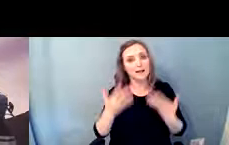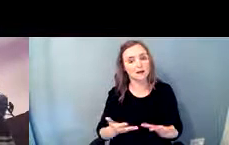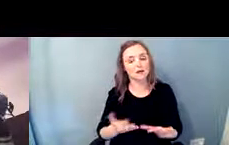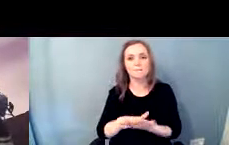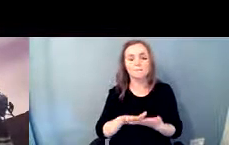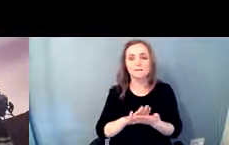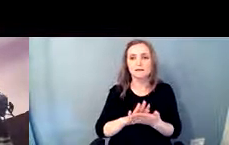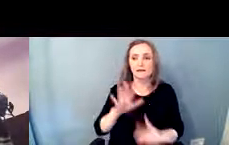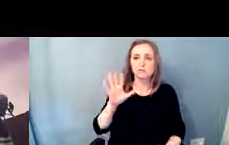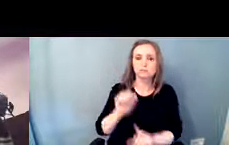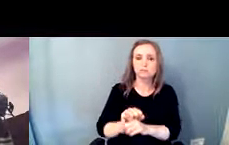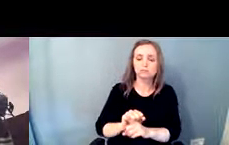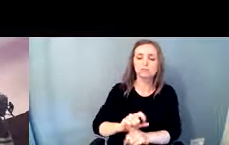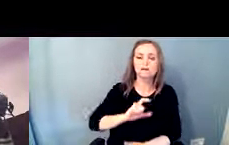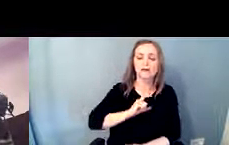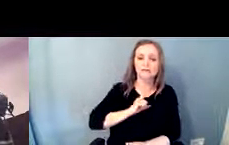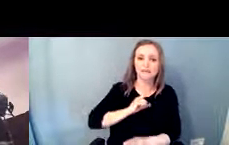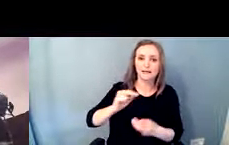year.